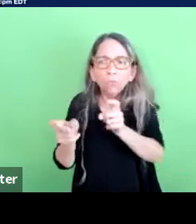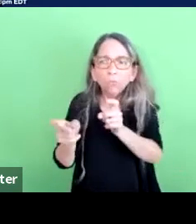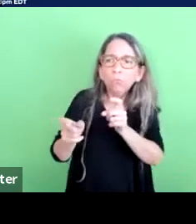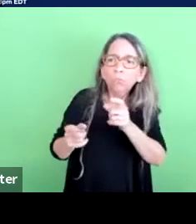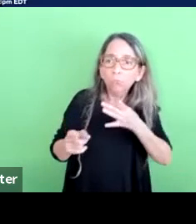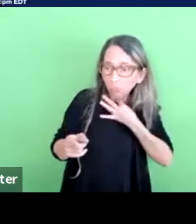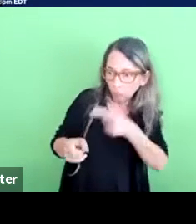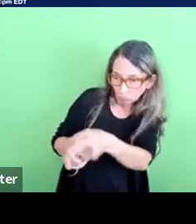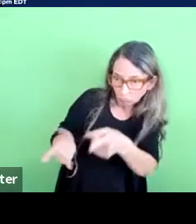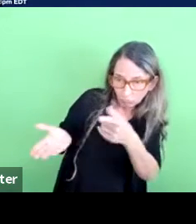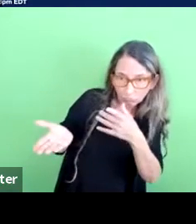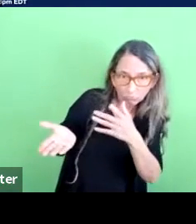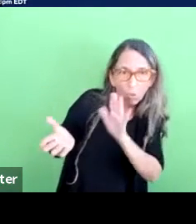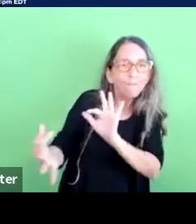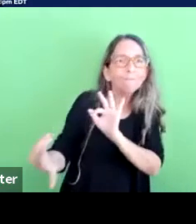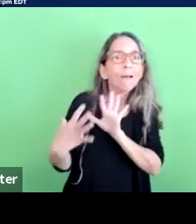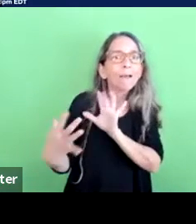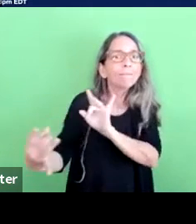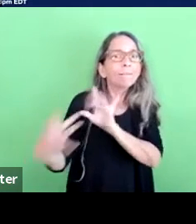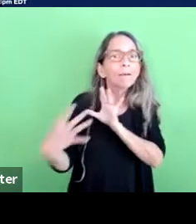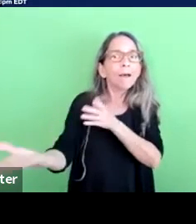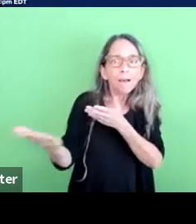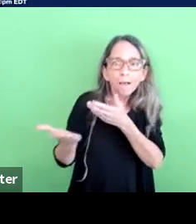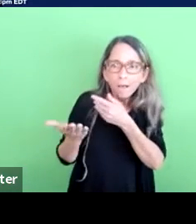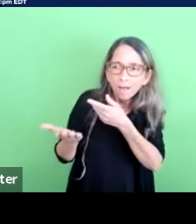a lot of time looking at ways to